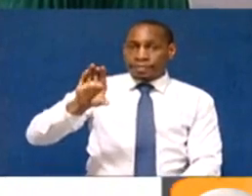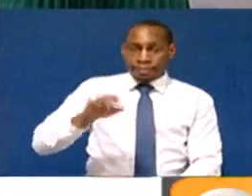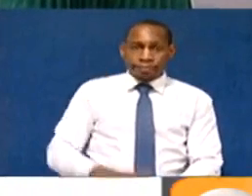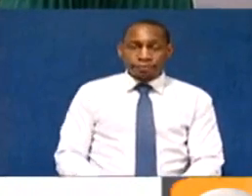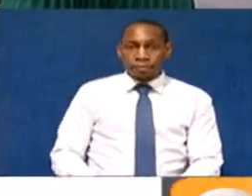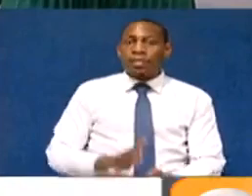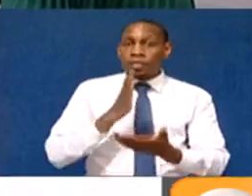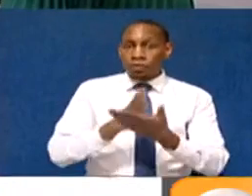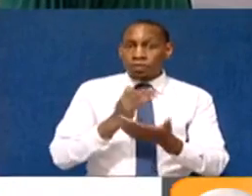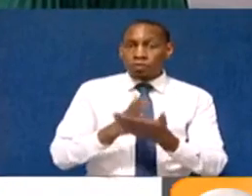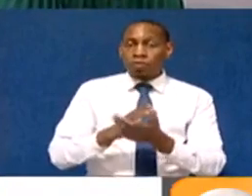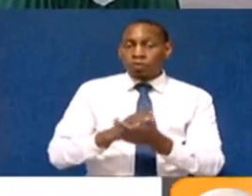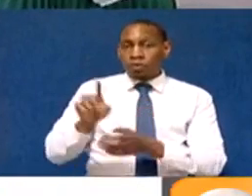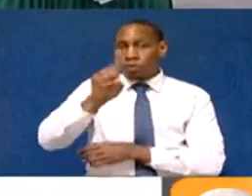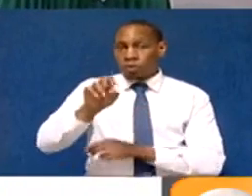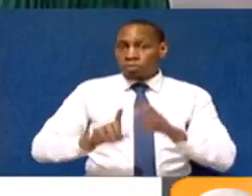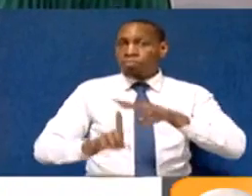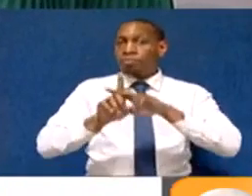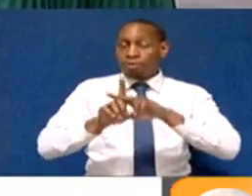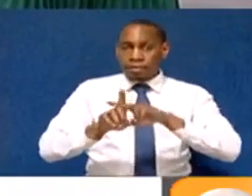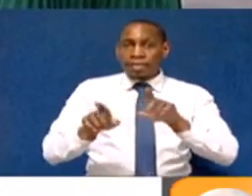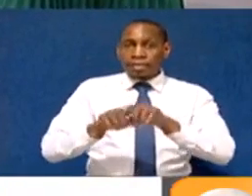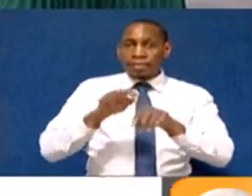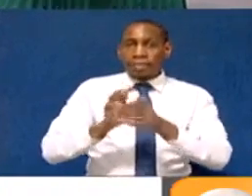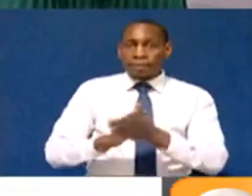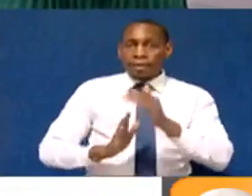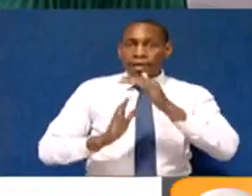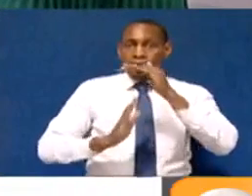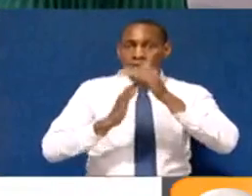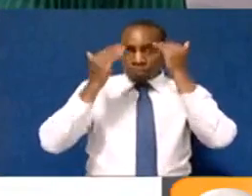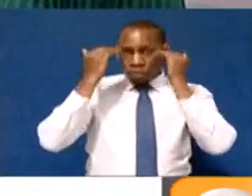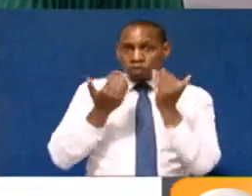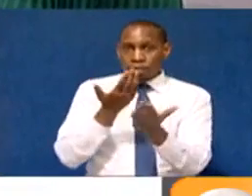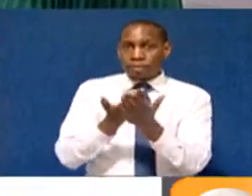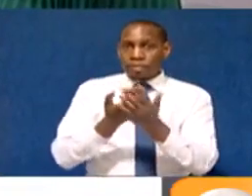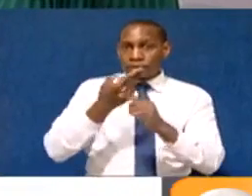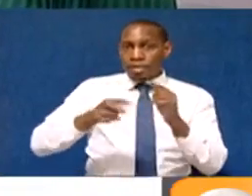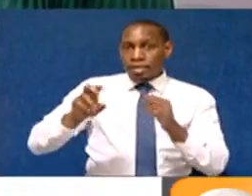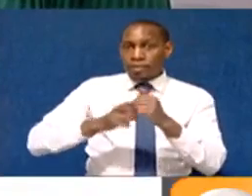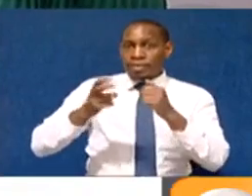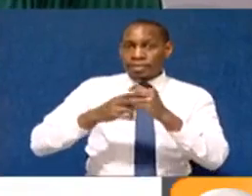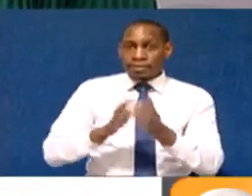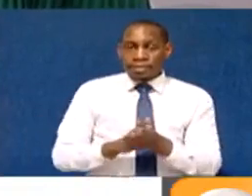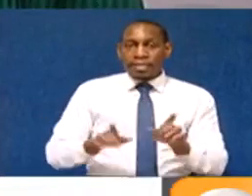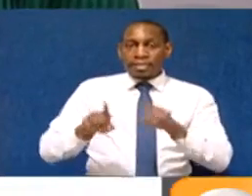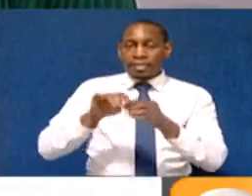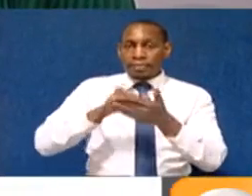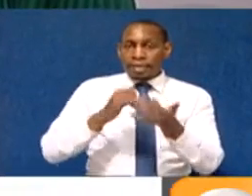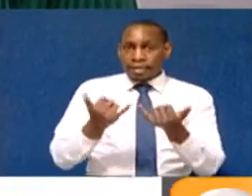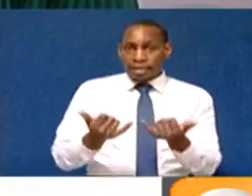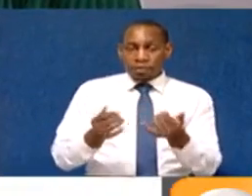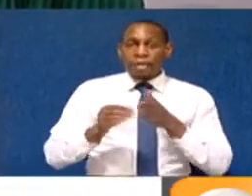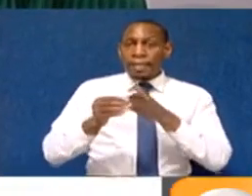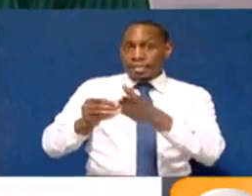And this, in fact, became a question that came up even during the Supreme Court petition of 2017. And that is what has